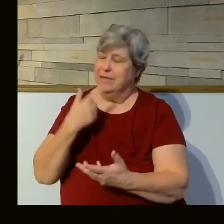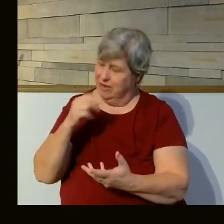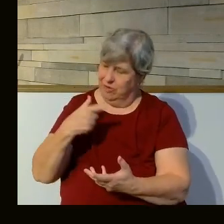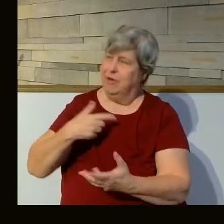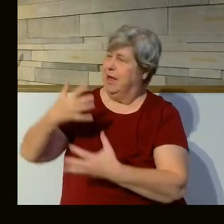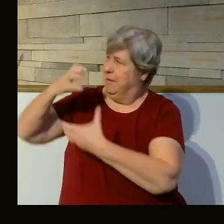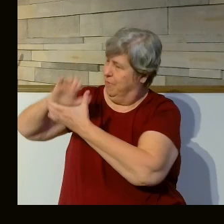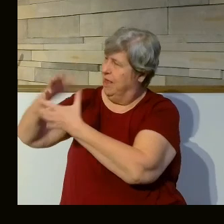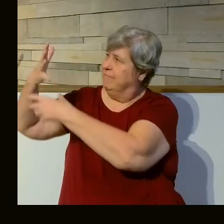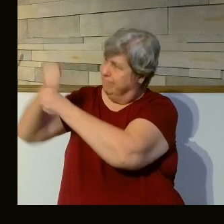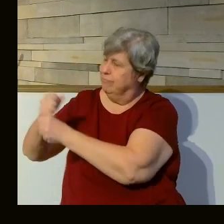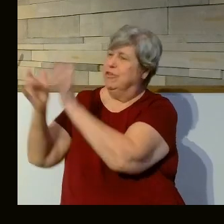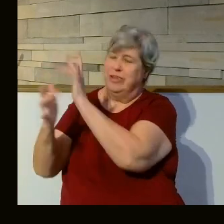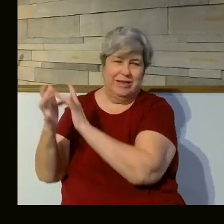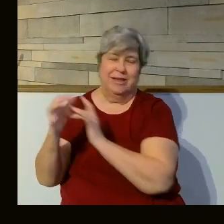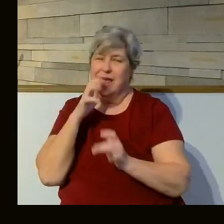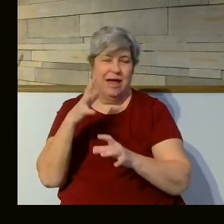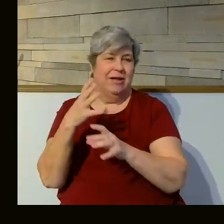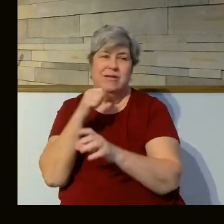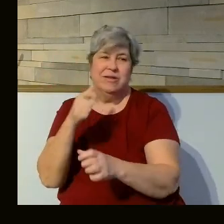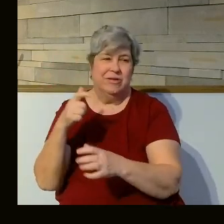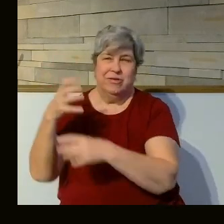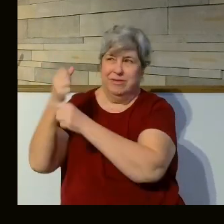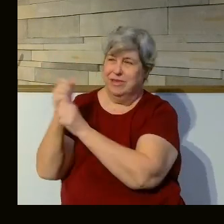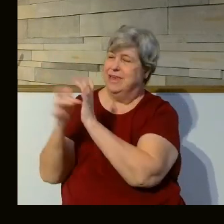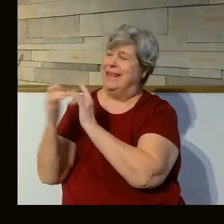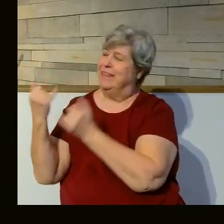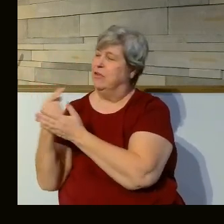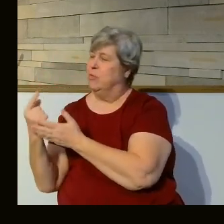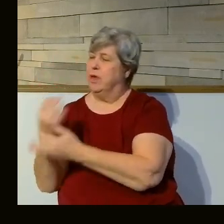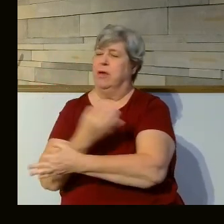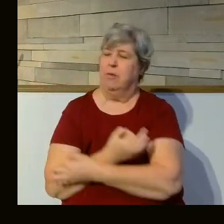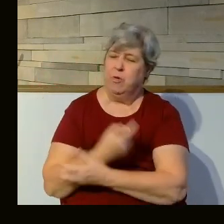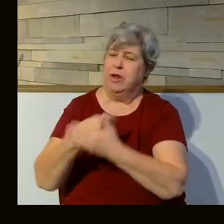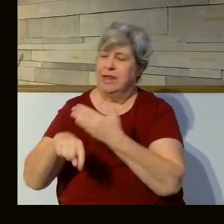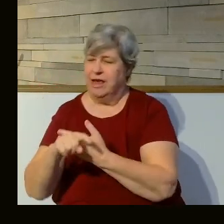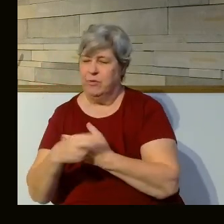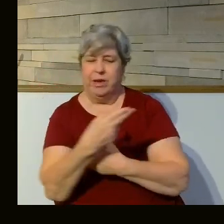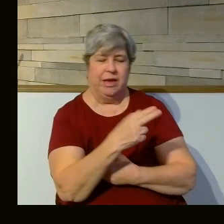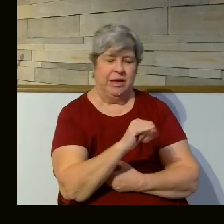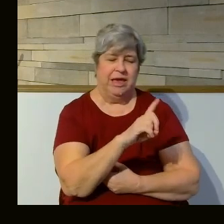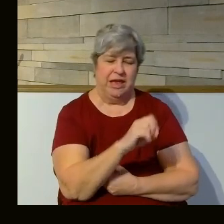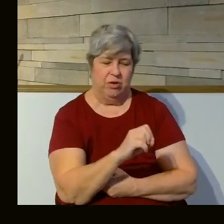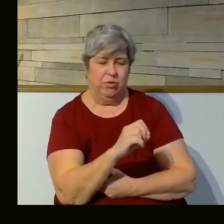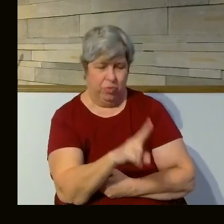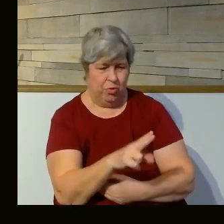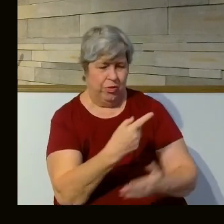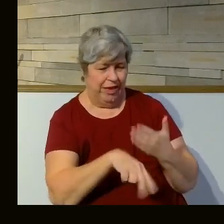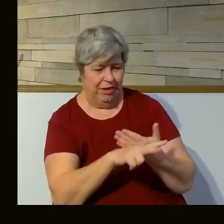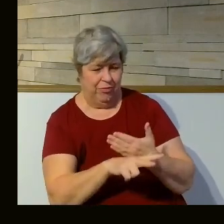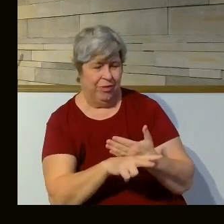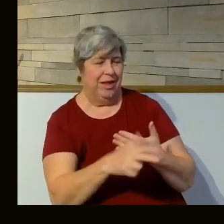Jesus Christ, all right? I'm not staking my life to Jesus this week, Buddha next week, Hinduism the next week, Islam the next